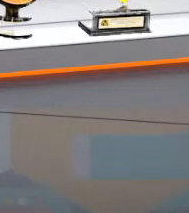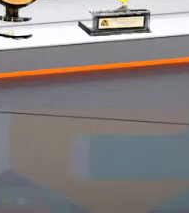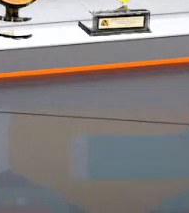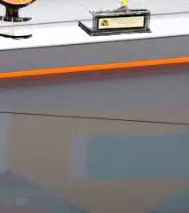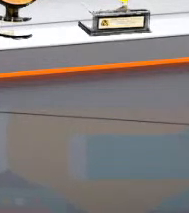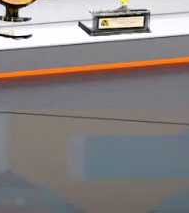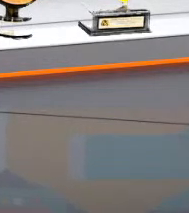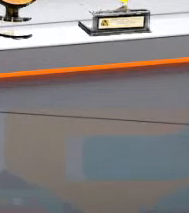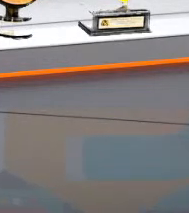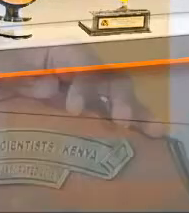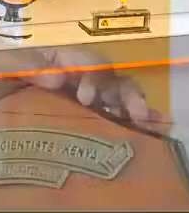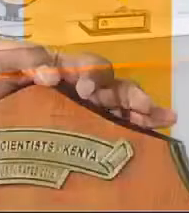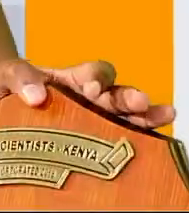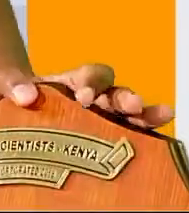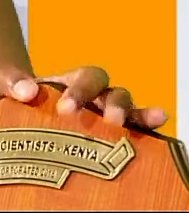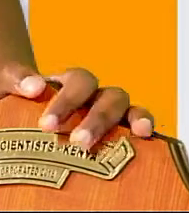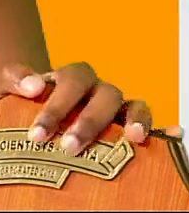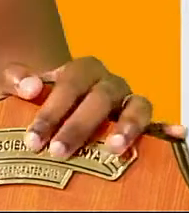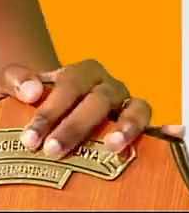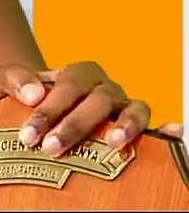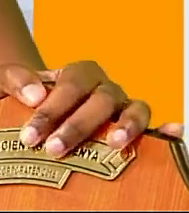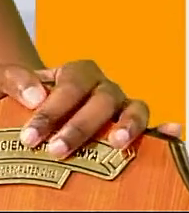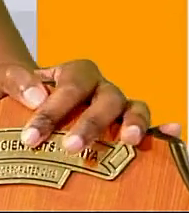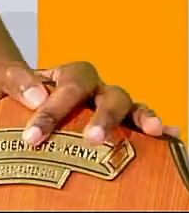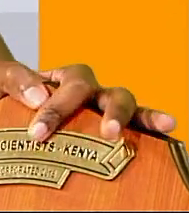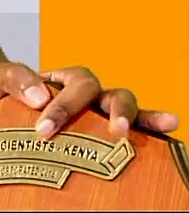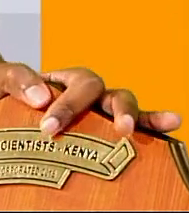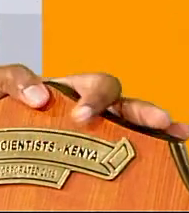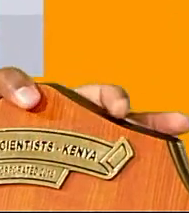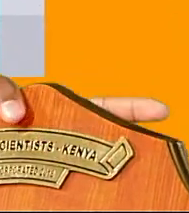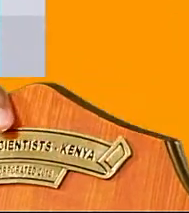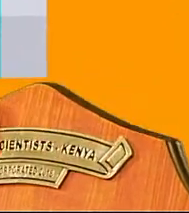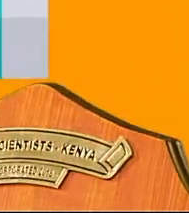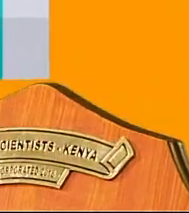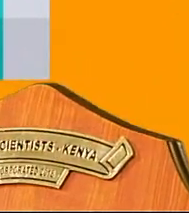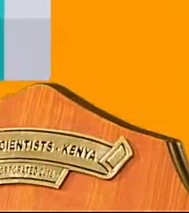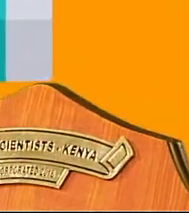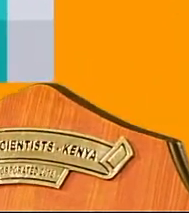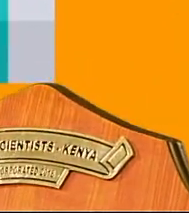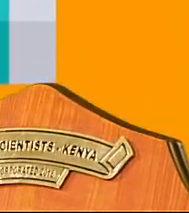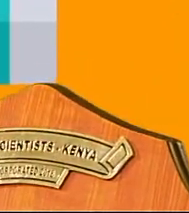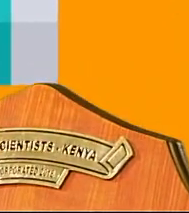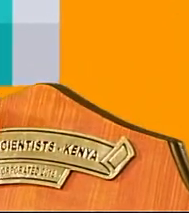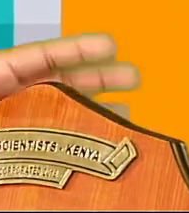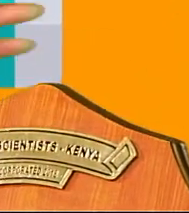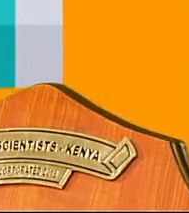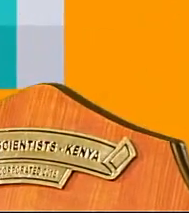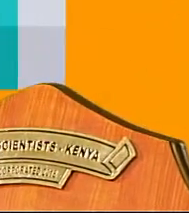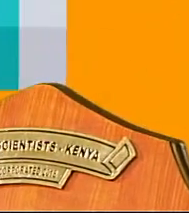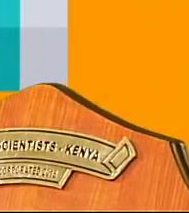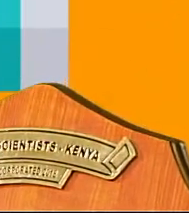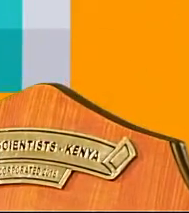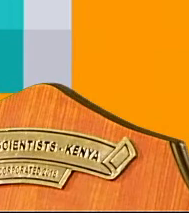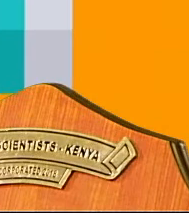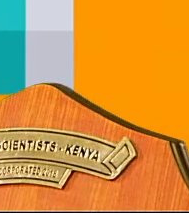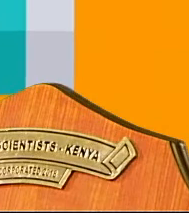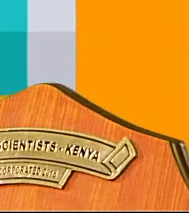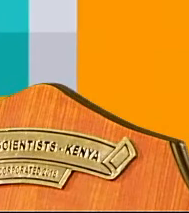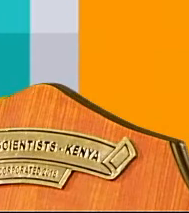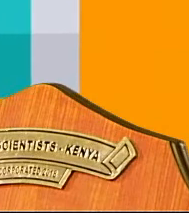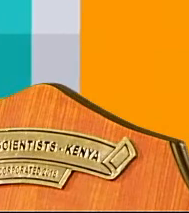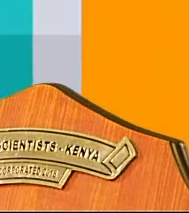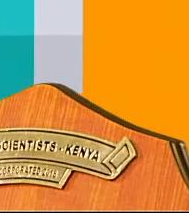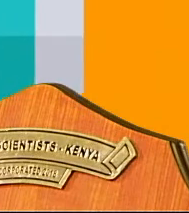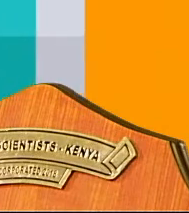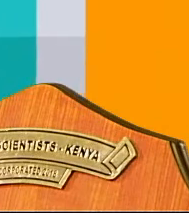relax a little bit, right? So fantastic work. Thank you, gentlemen, and the entire team from Koroi Mixed High School